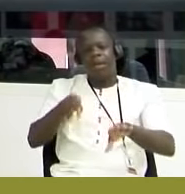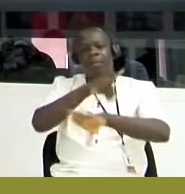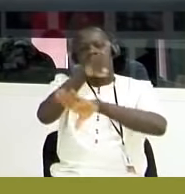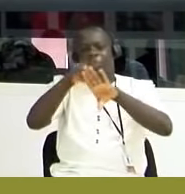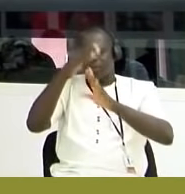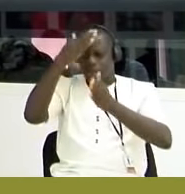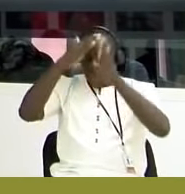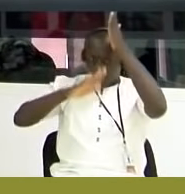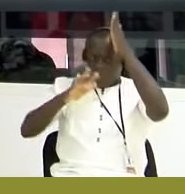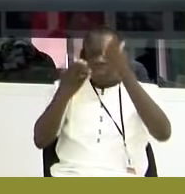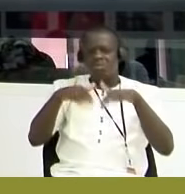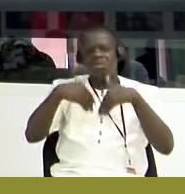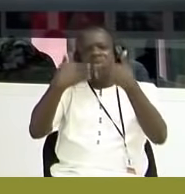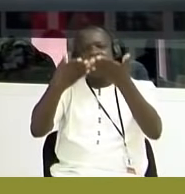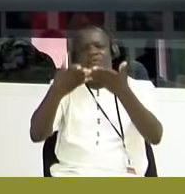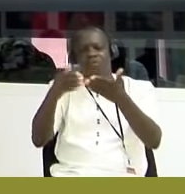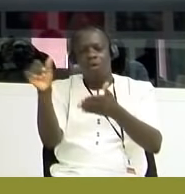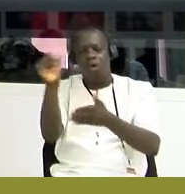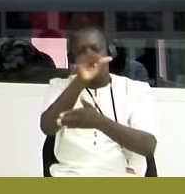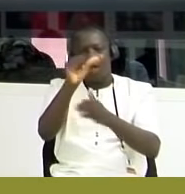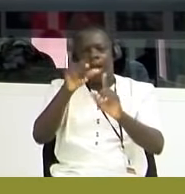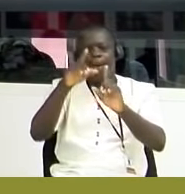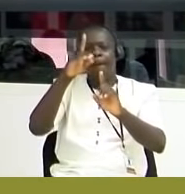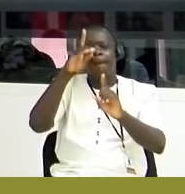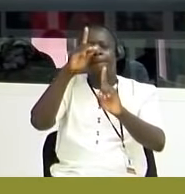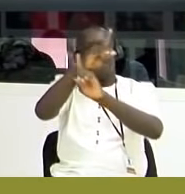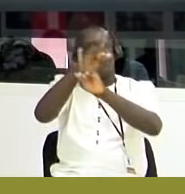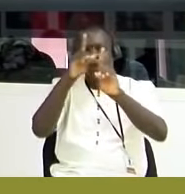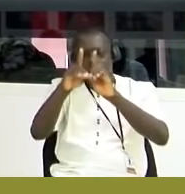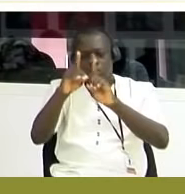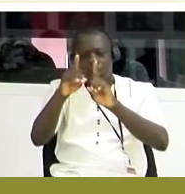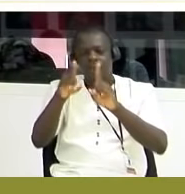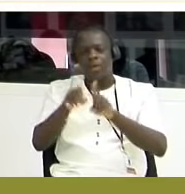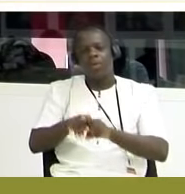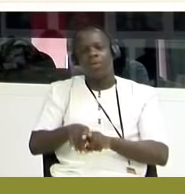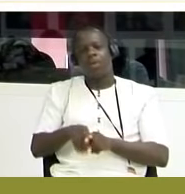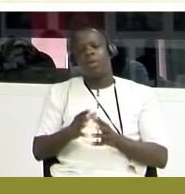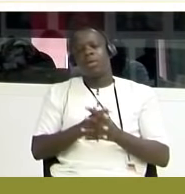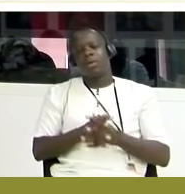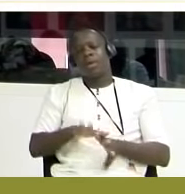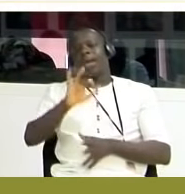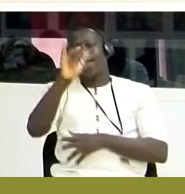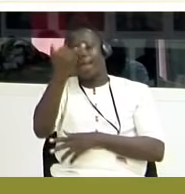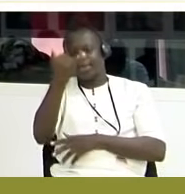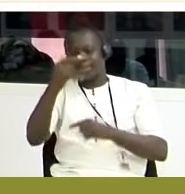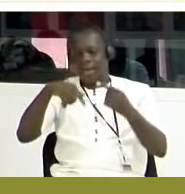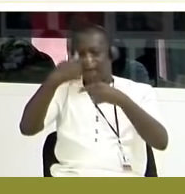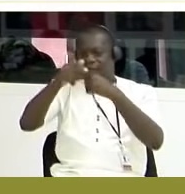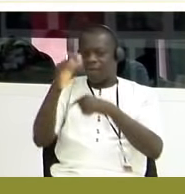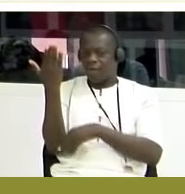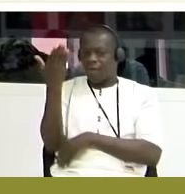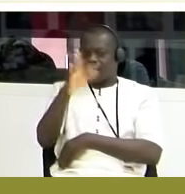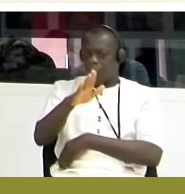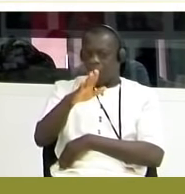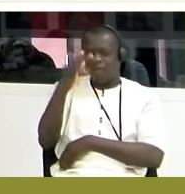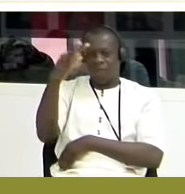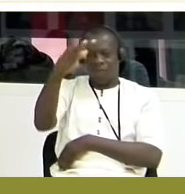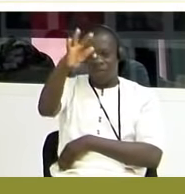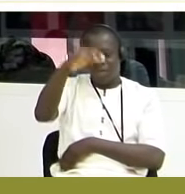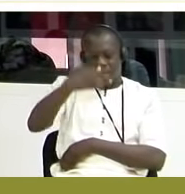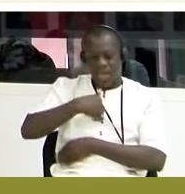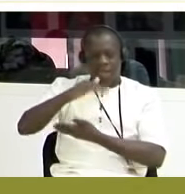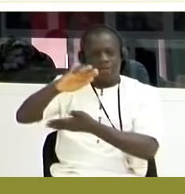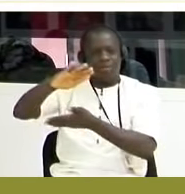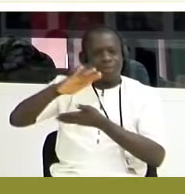other position later that year? Yes, after I returned from Farafenye, I received a call